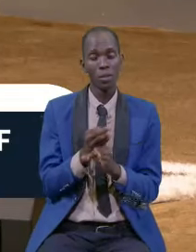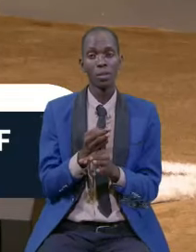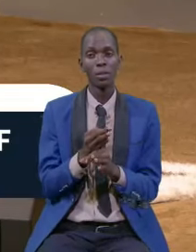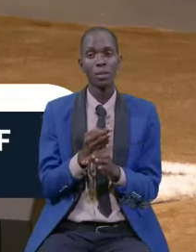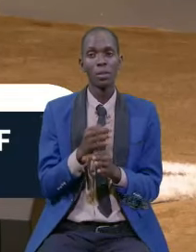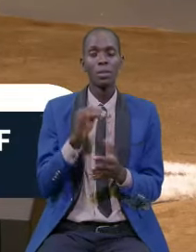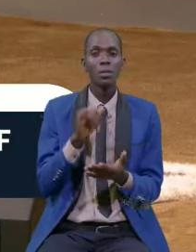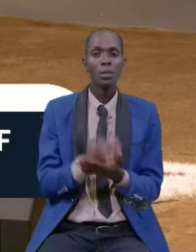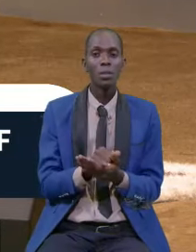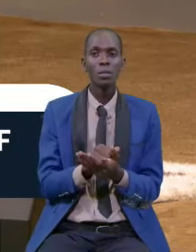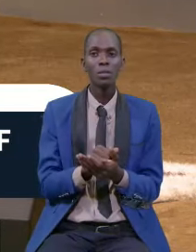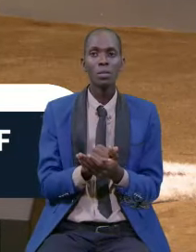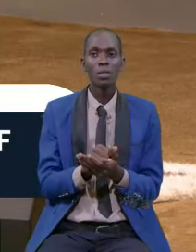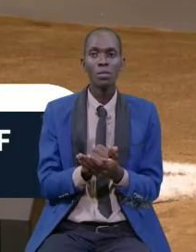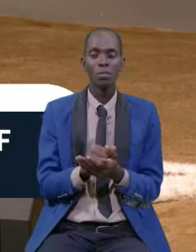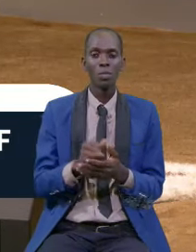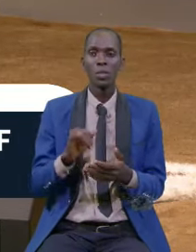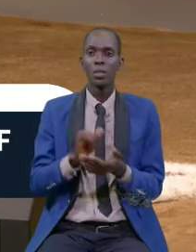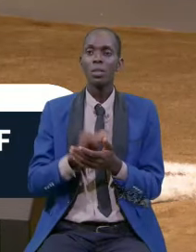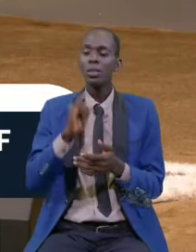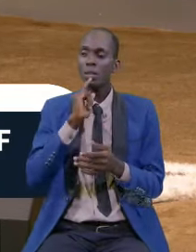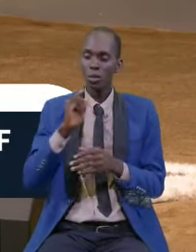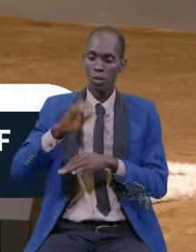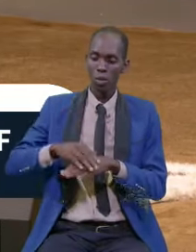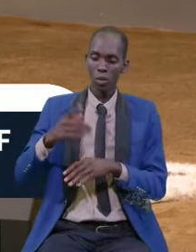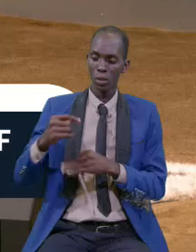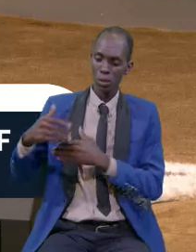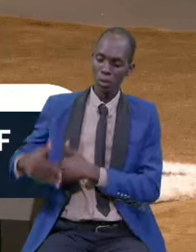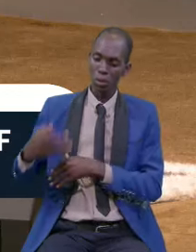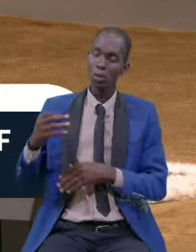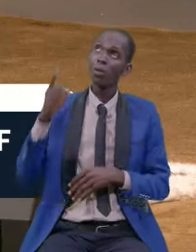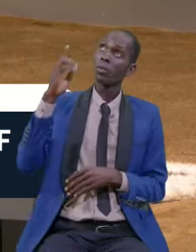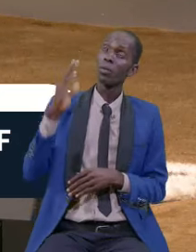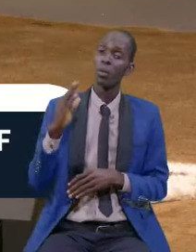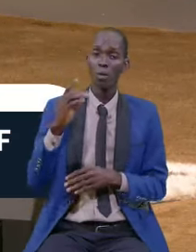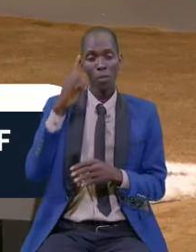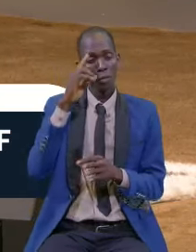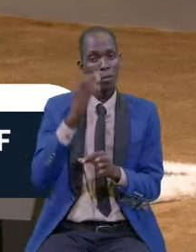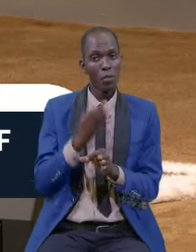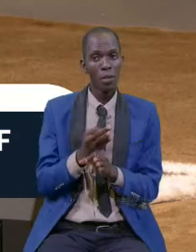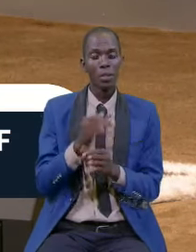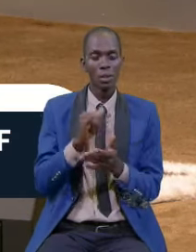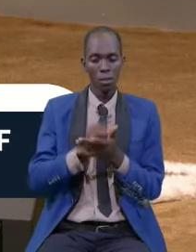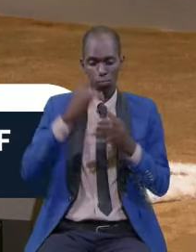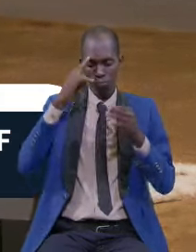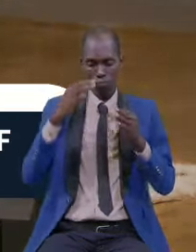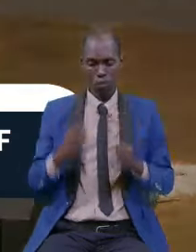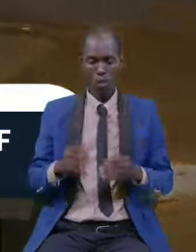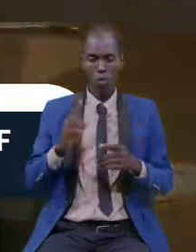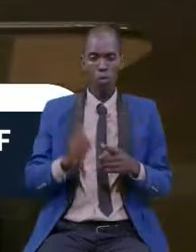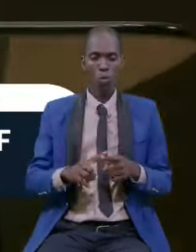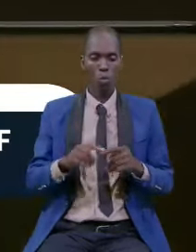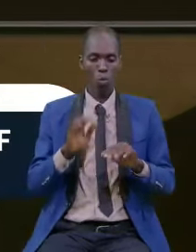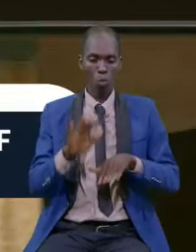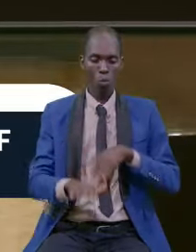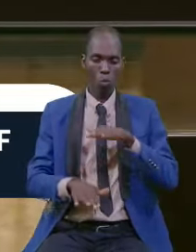that decides on the side of God. Faith that decides to walk in